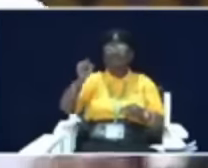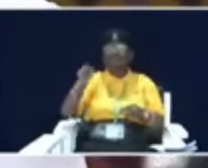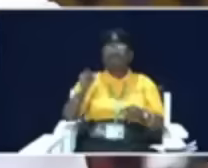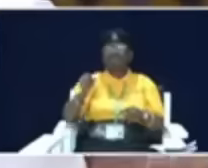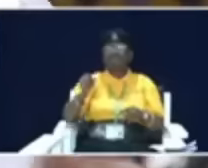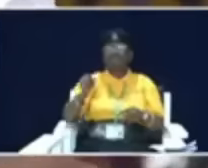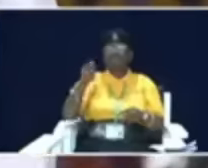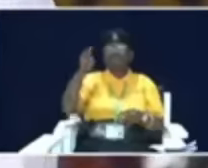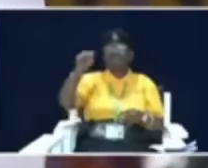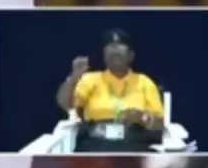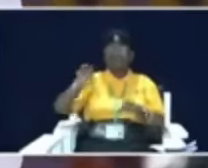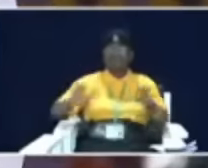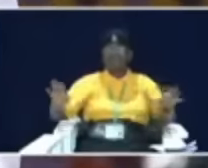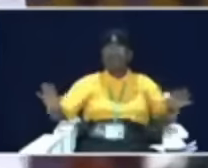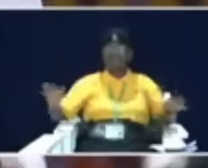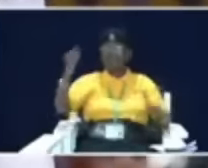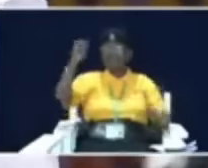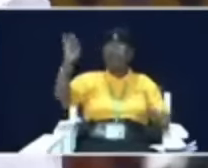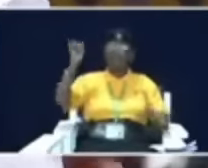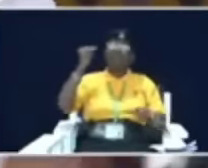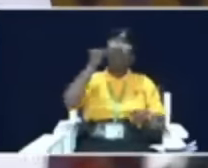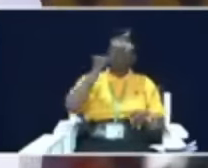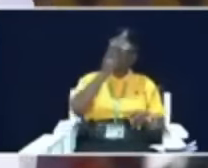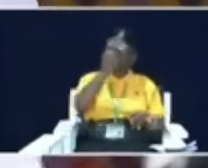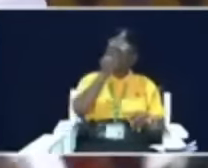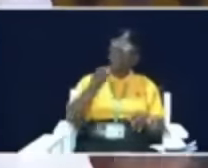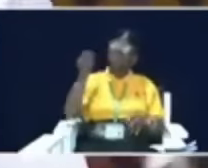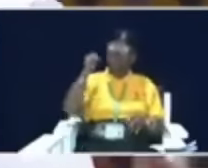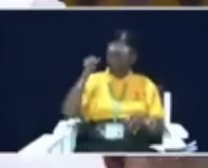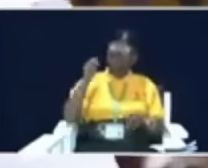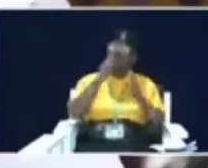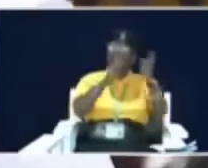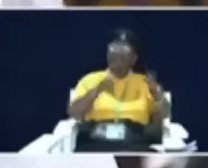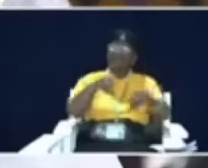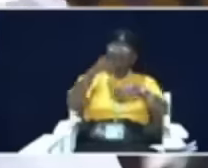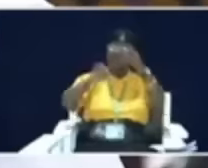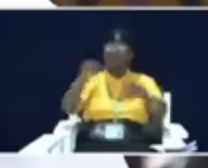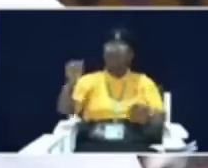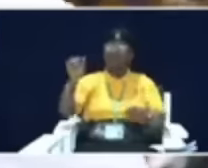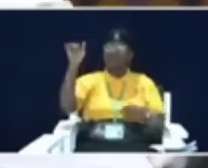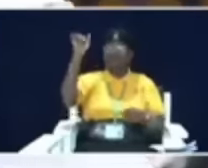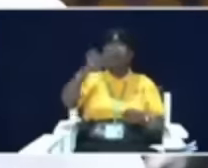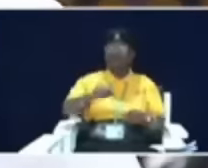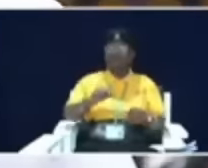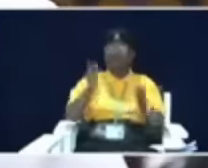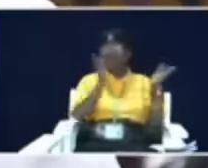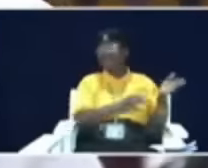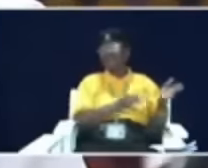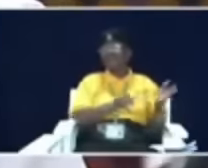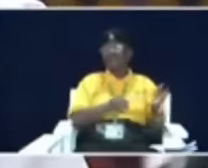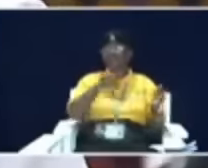The children of Israel were already going. They've left Pharaoh and his host far